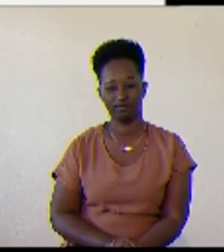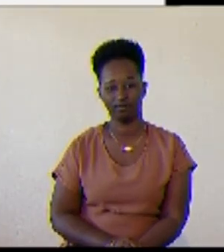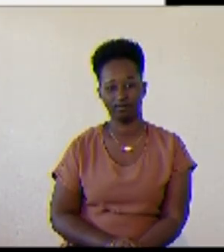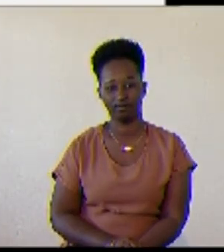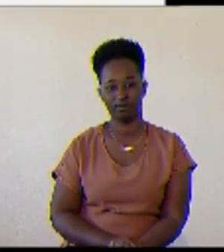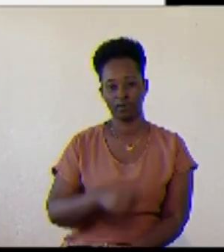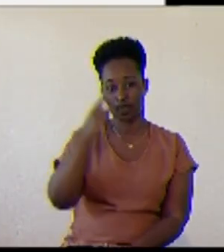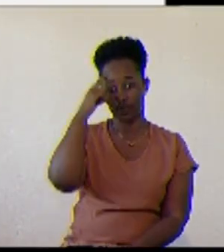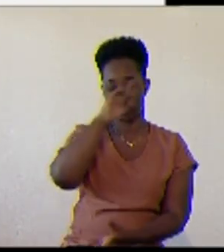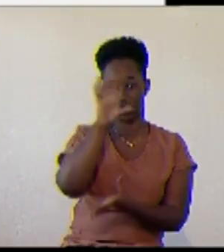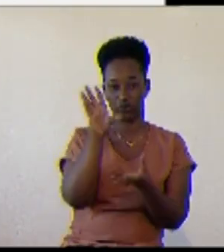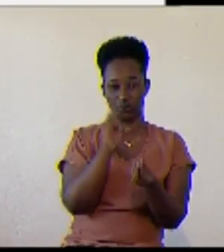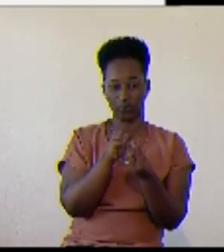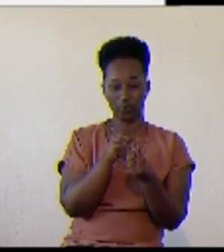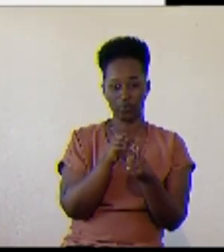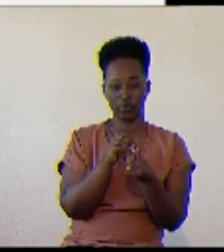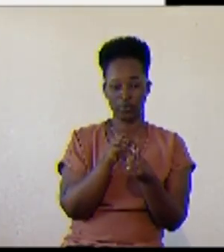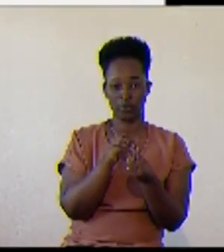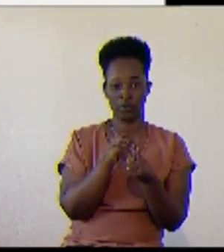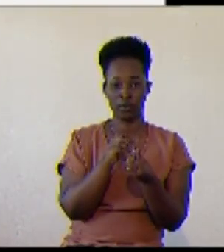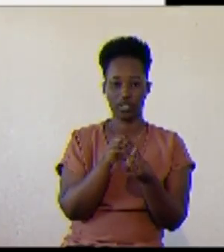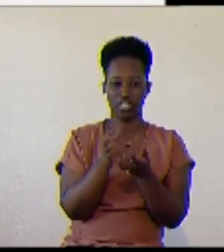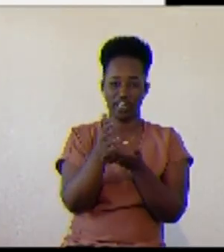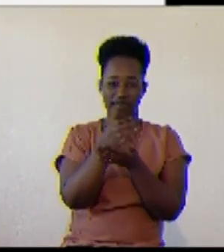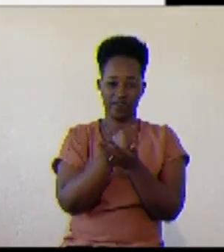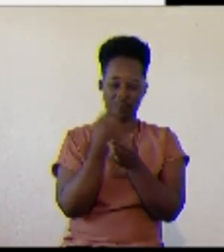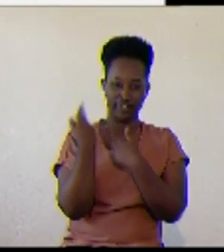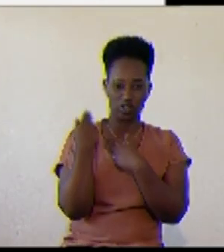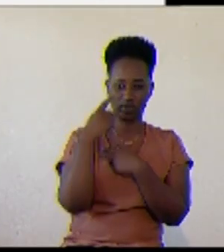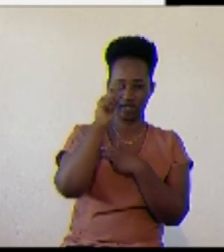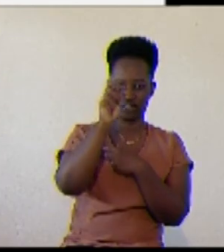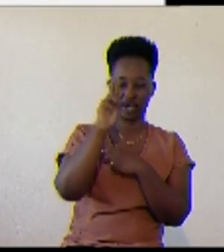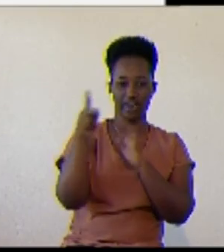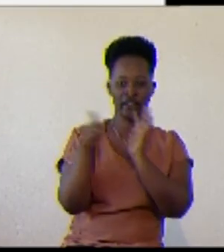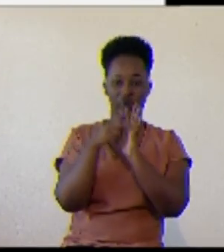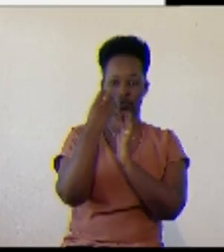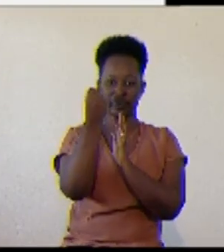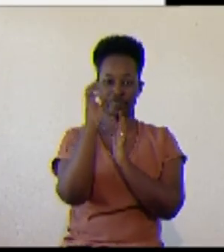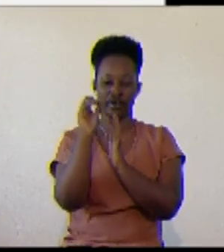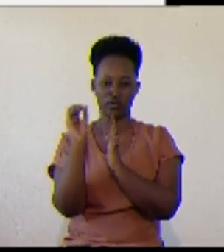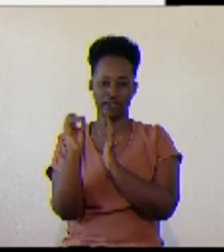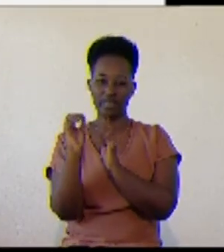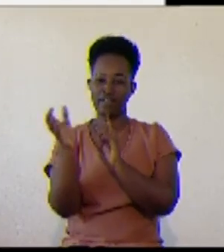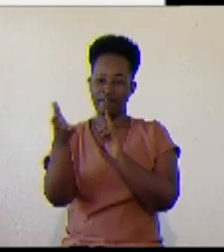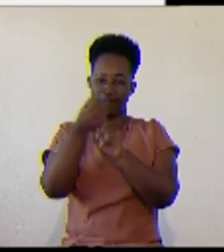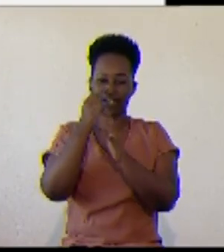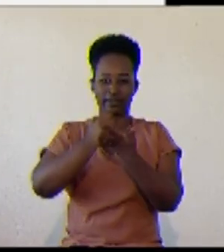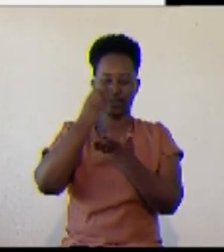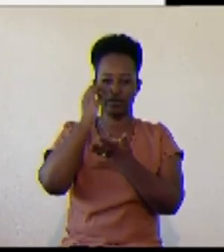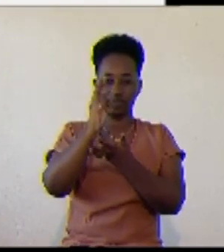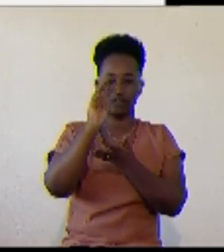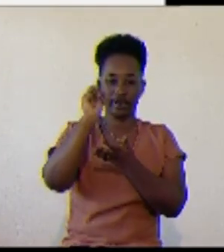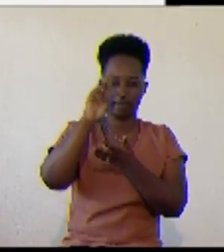equal to 500 cube minus 2q square. Find the value of marginal revenue when